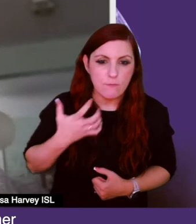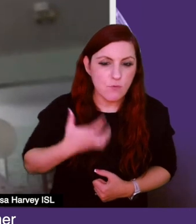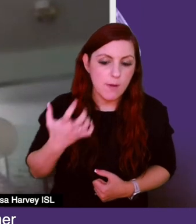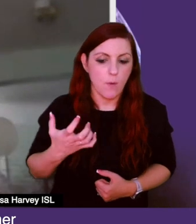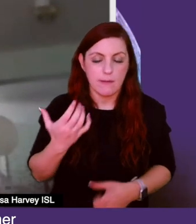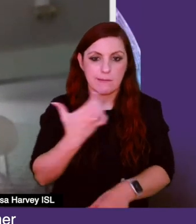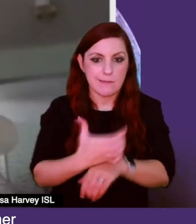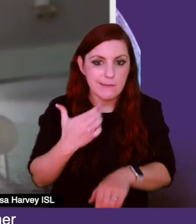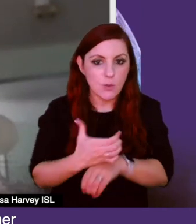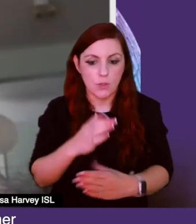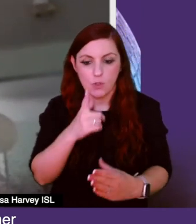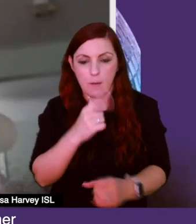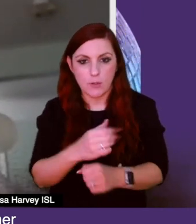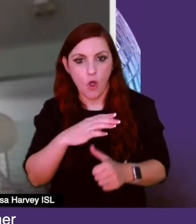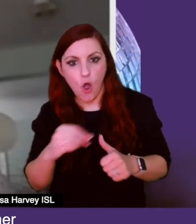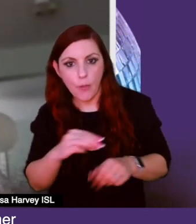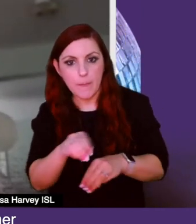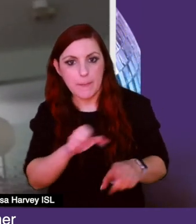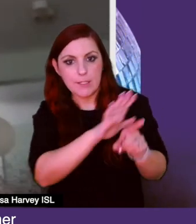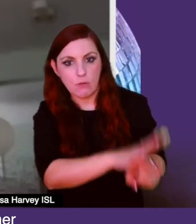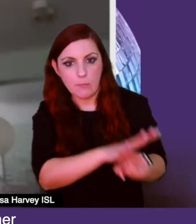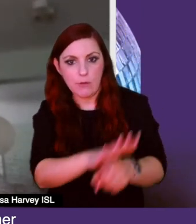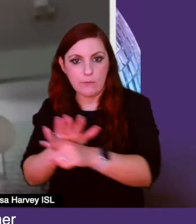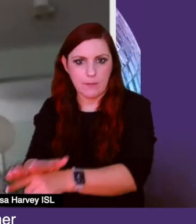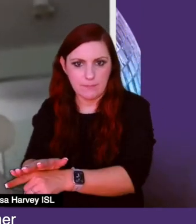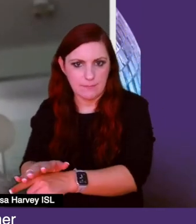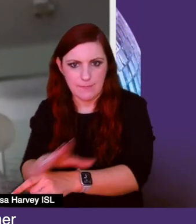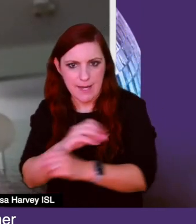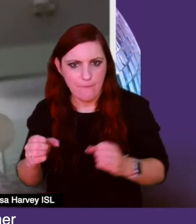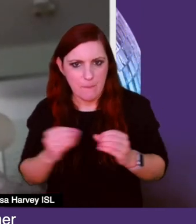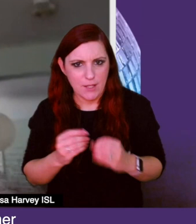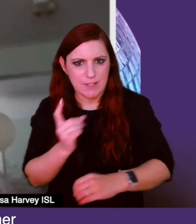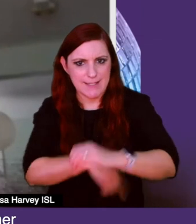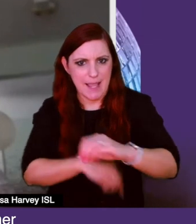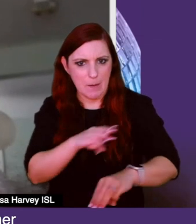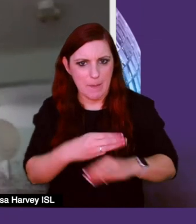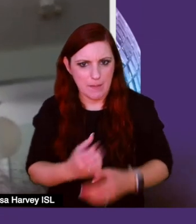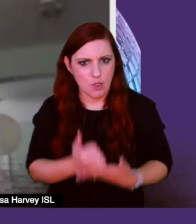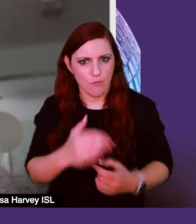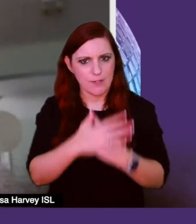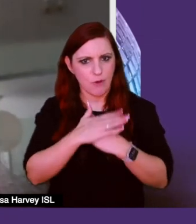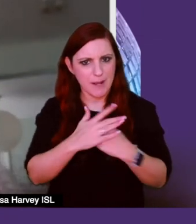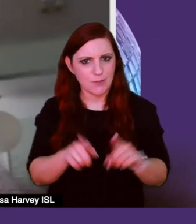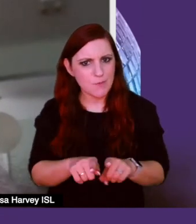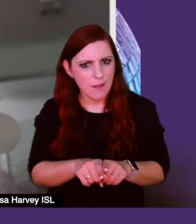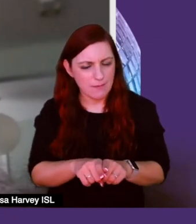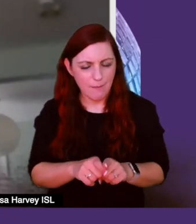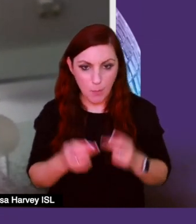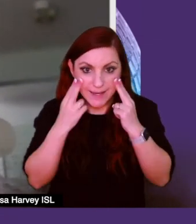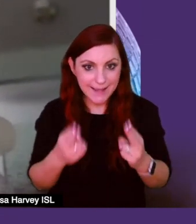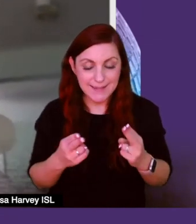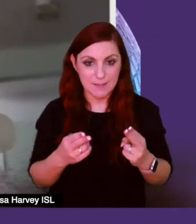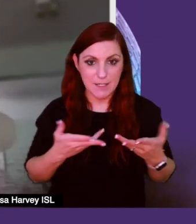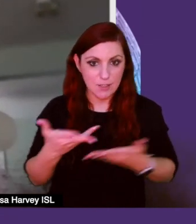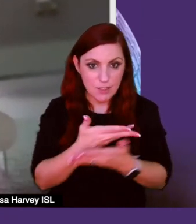talk about other people's discrimination. They never mention disabled people. We have to be mentioned.